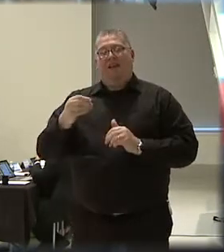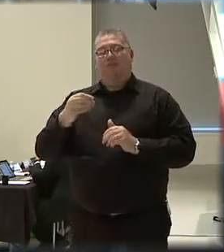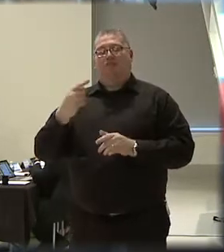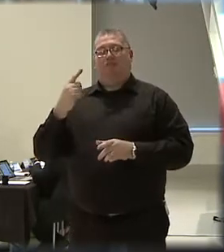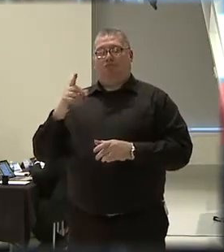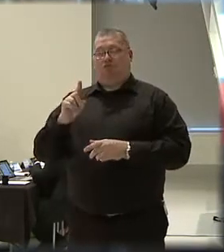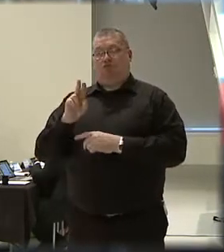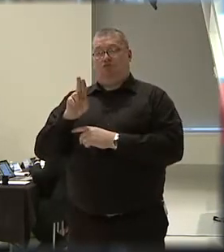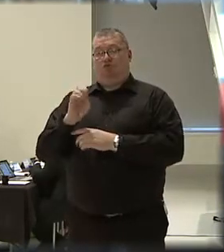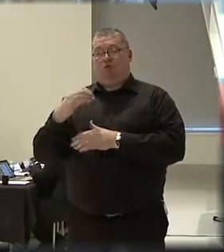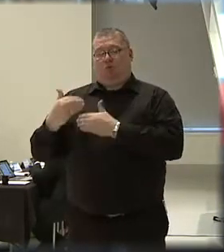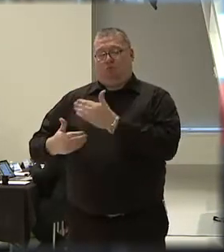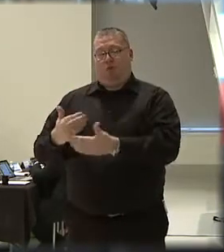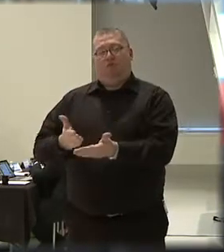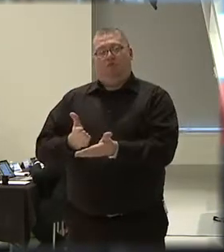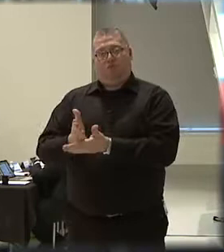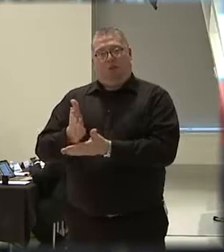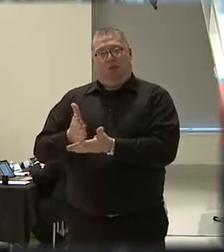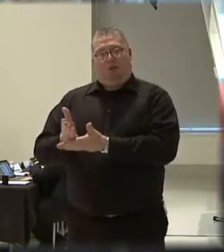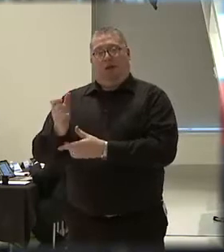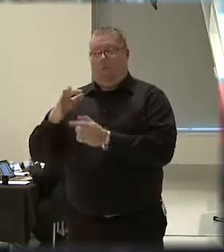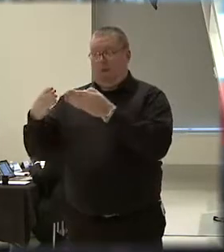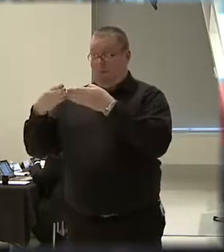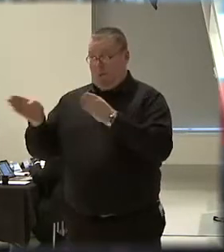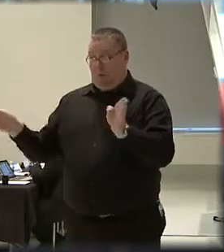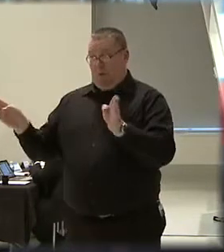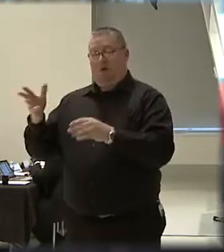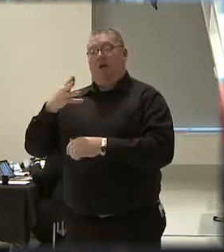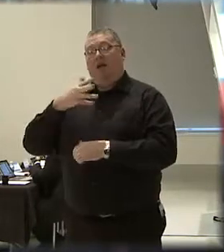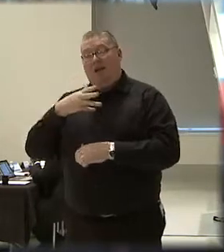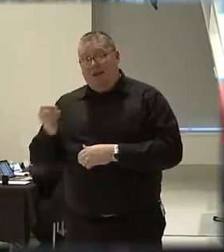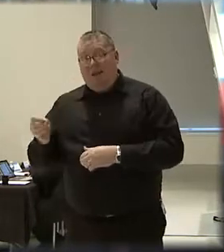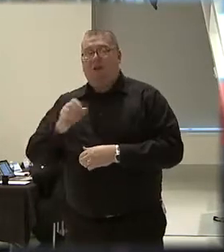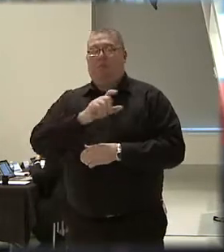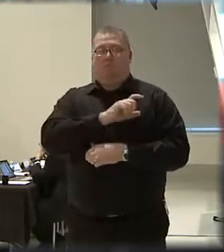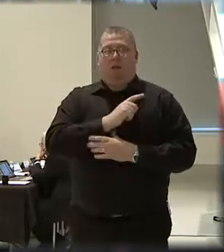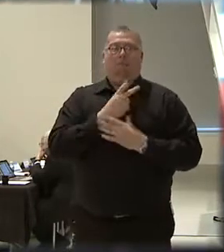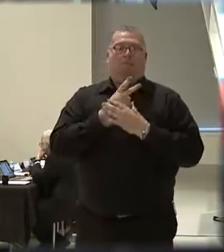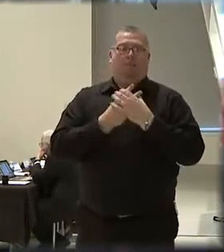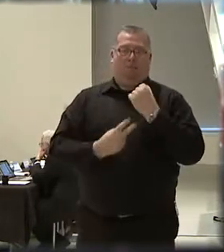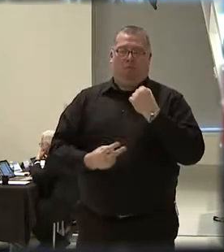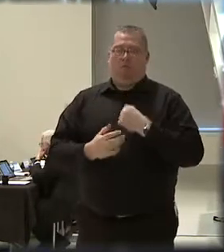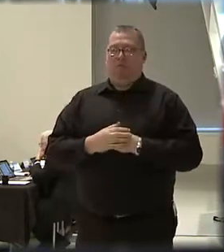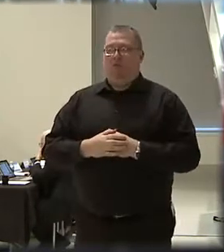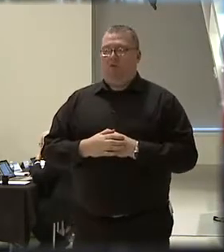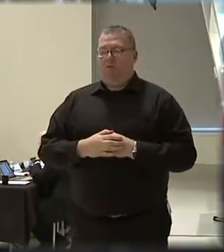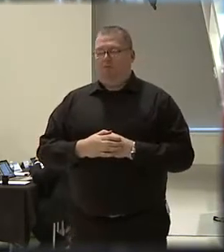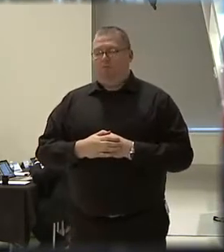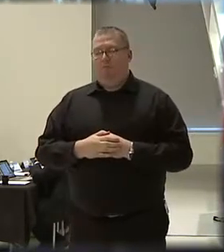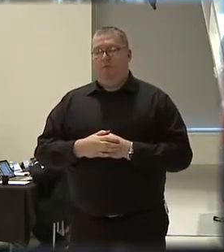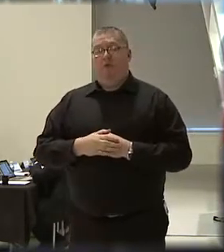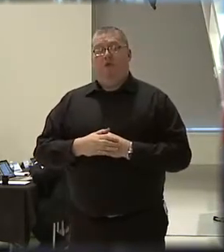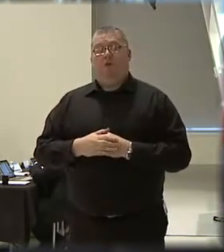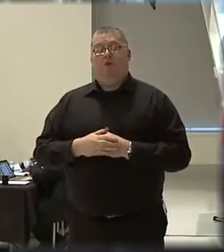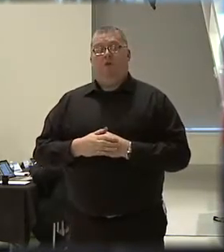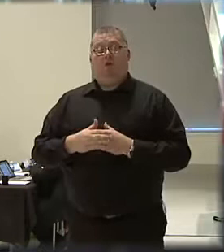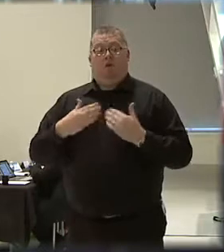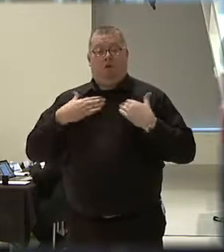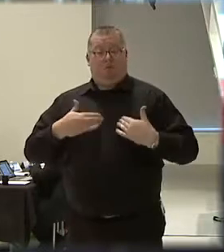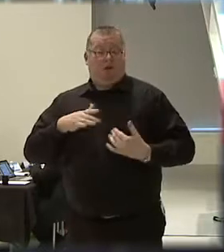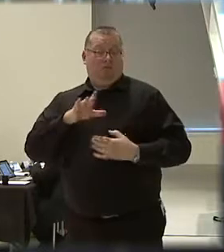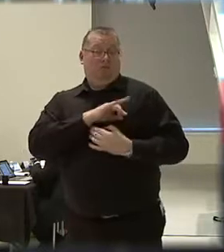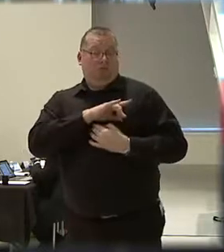process rights of the public and the police. Body cameras are inevitable